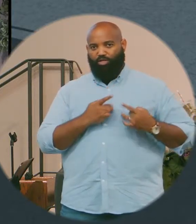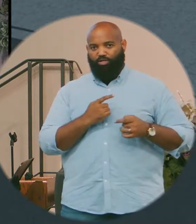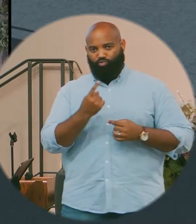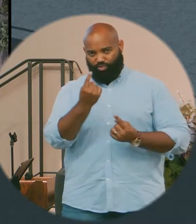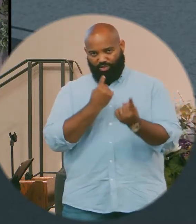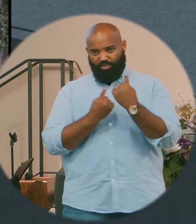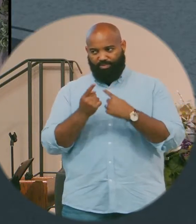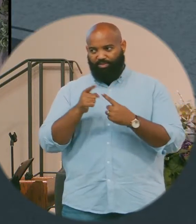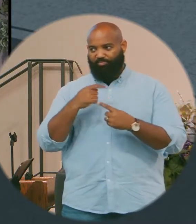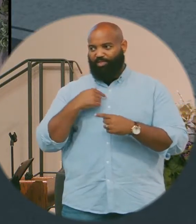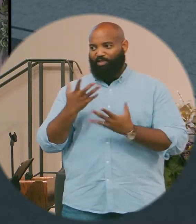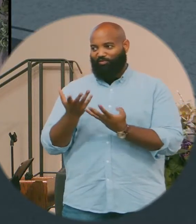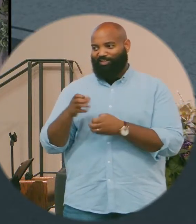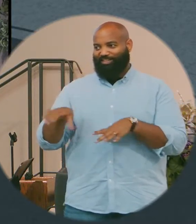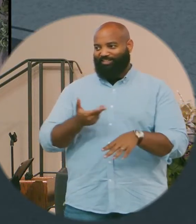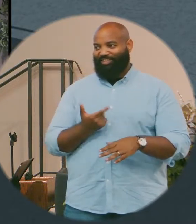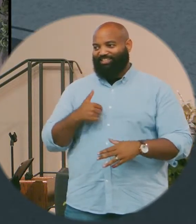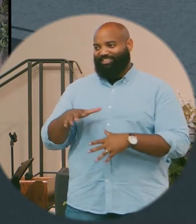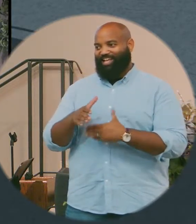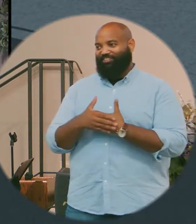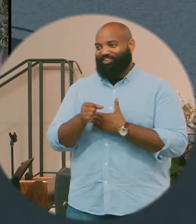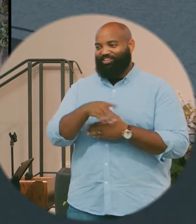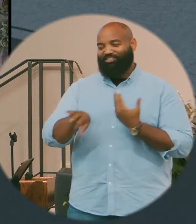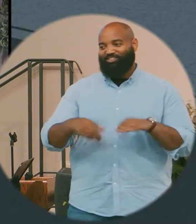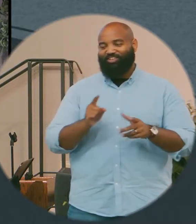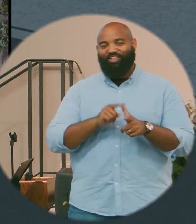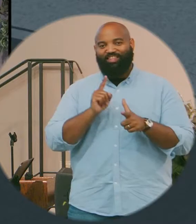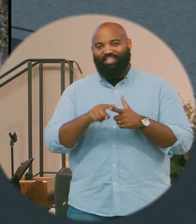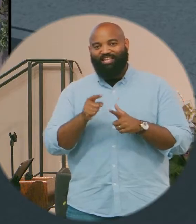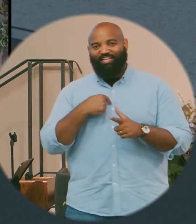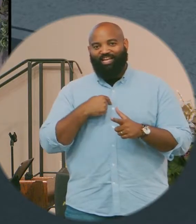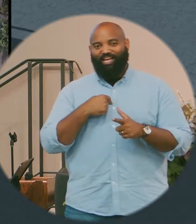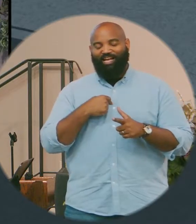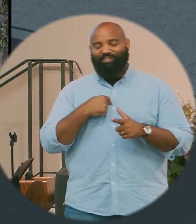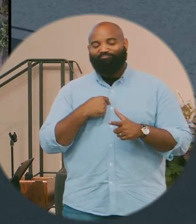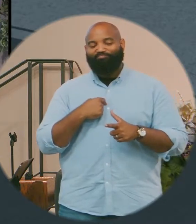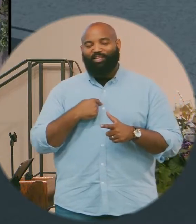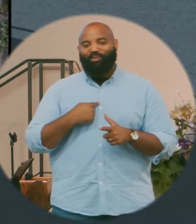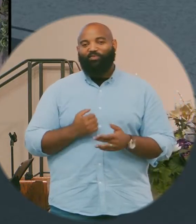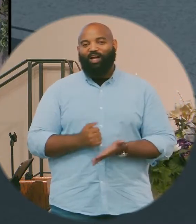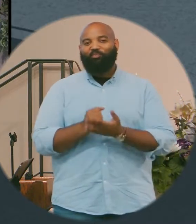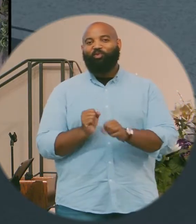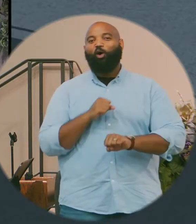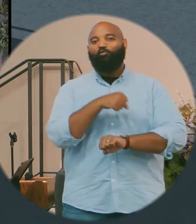to me wanting to do what I've called you to do, I will make your enemies your footstool.